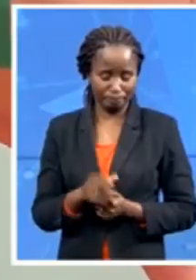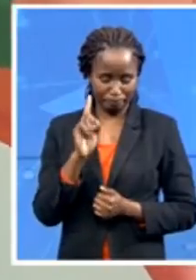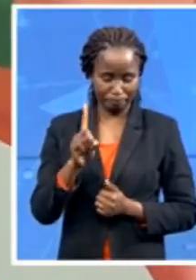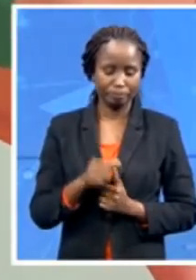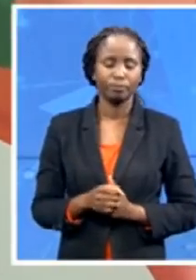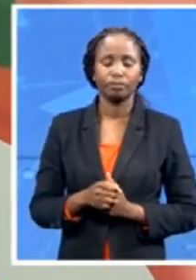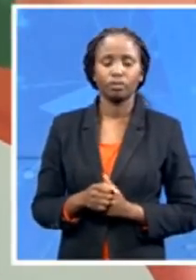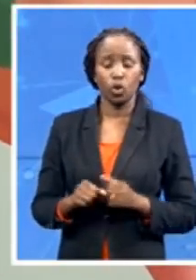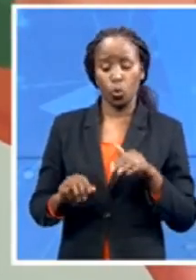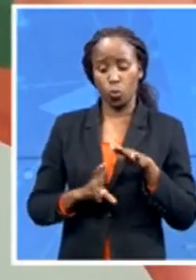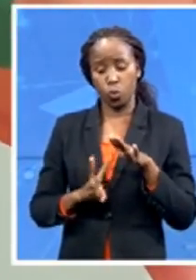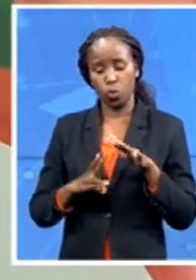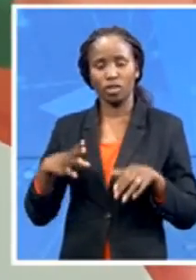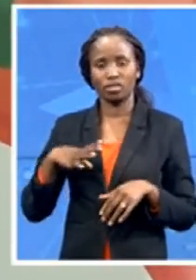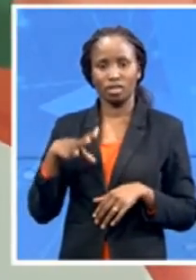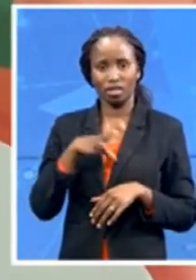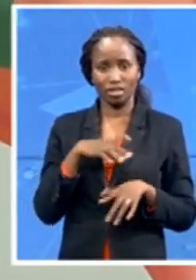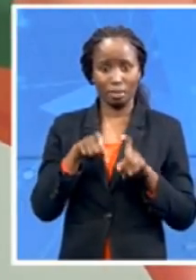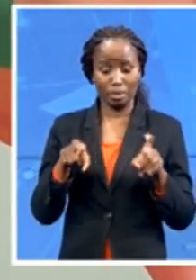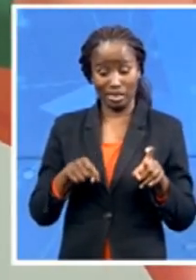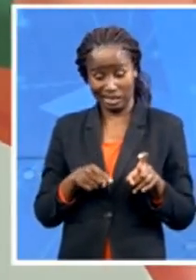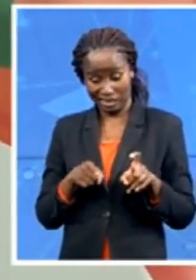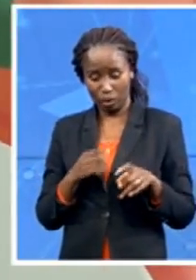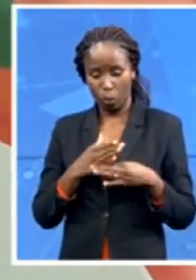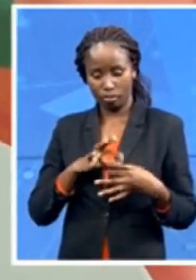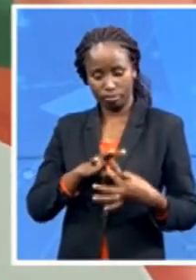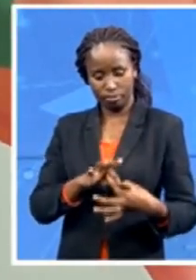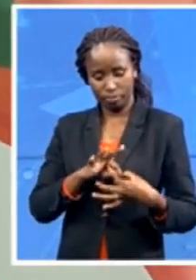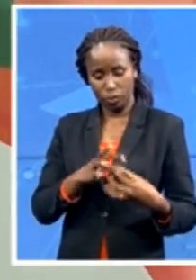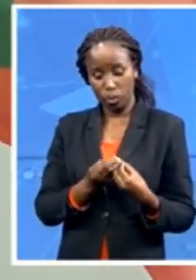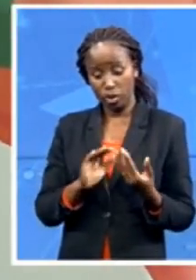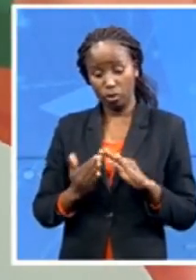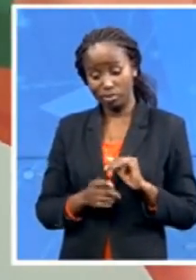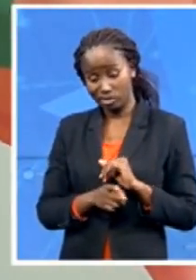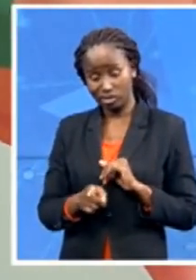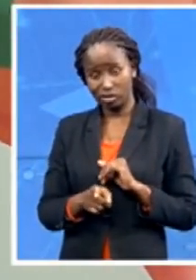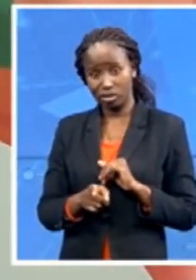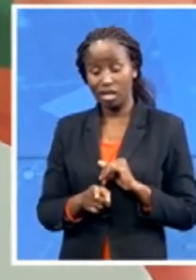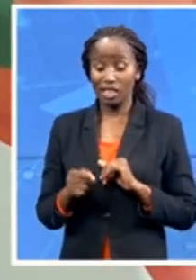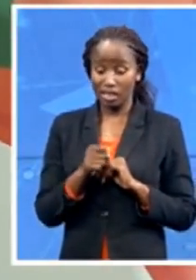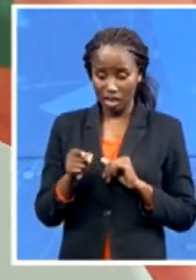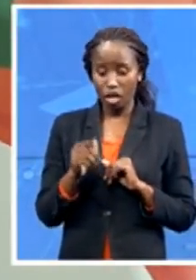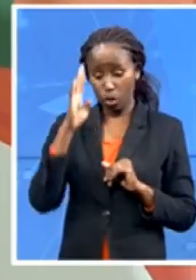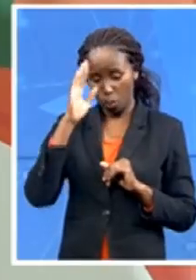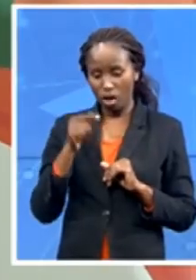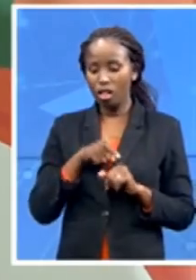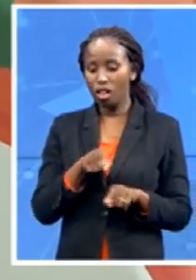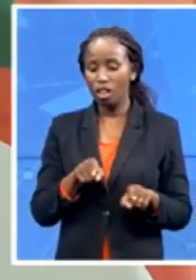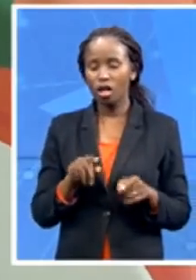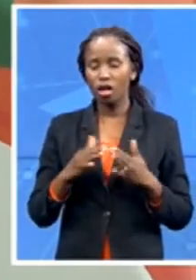the people bear the brand of complaints as water is cut off without